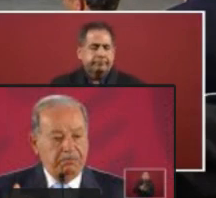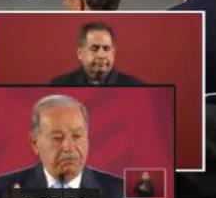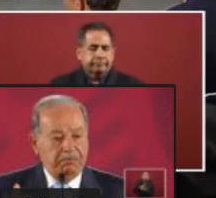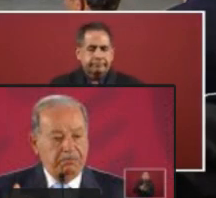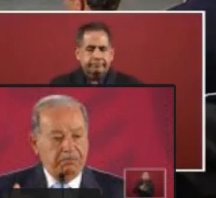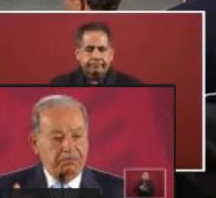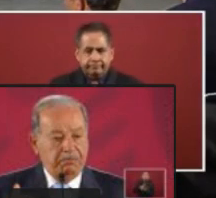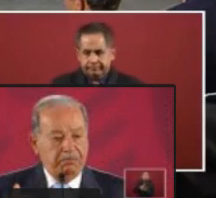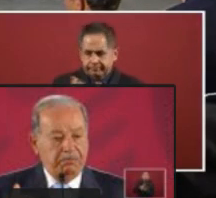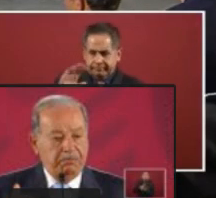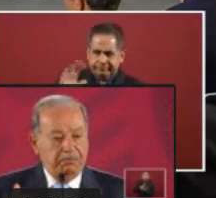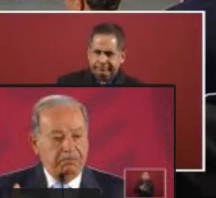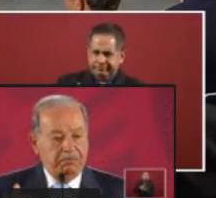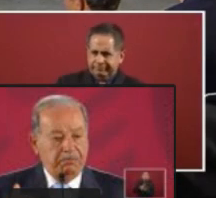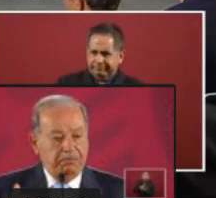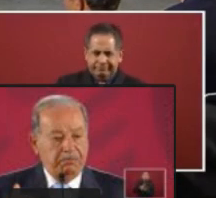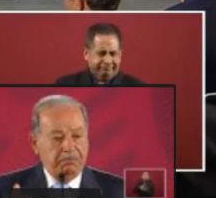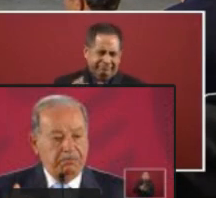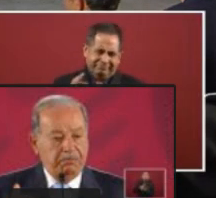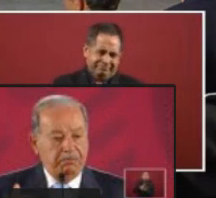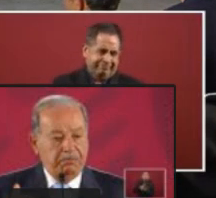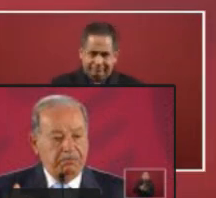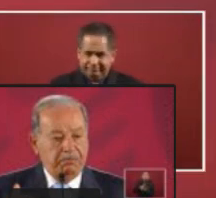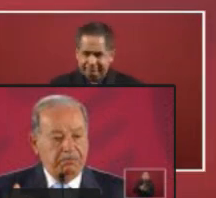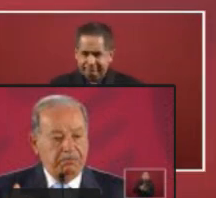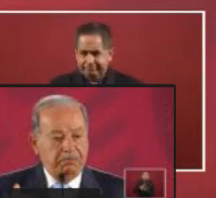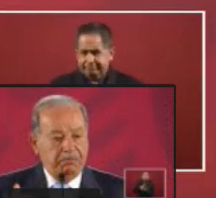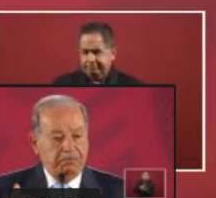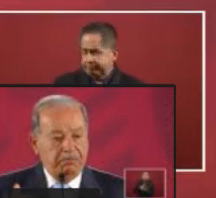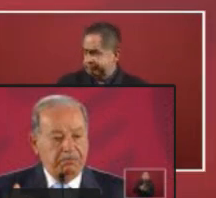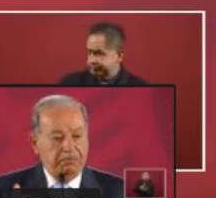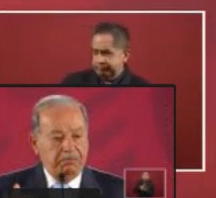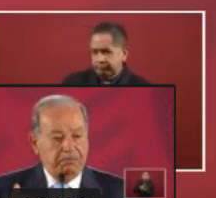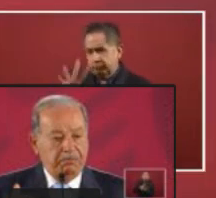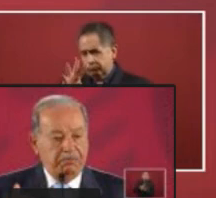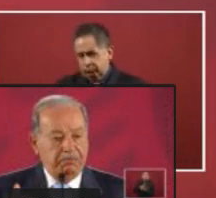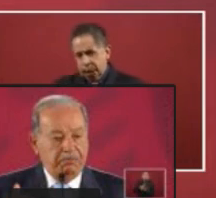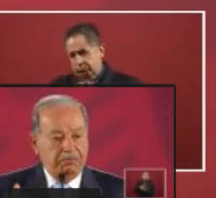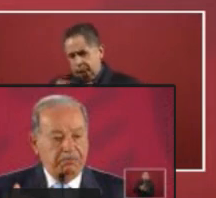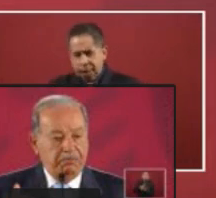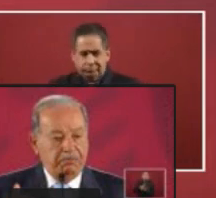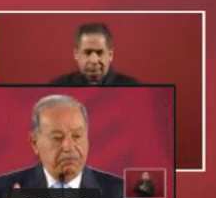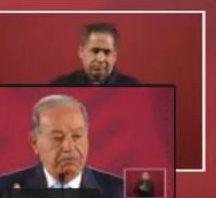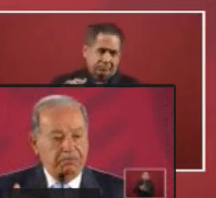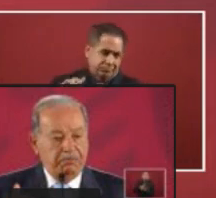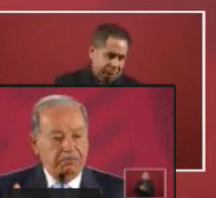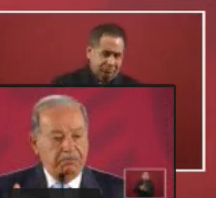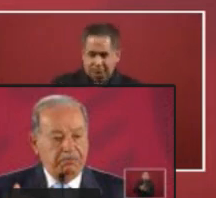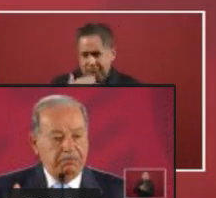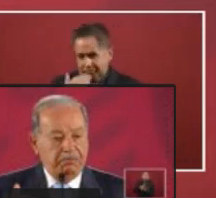cases. So the reduction is substantial. It's about